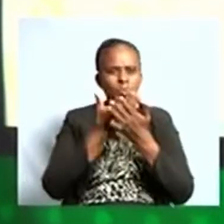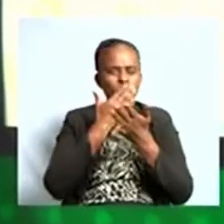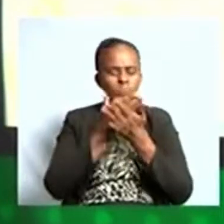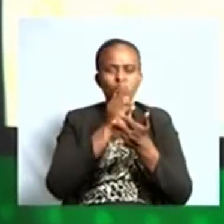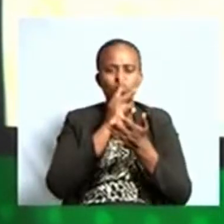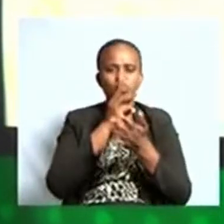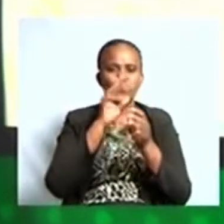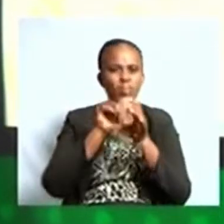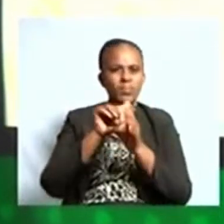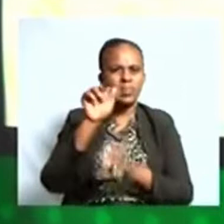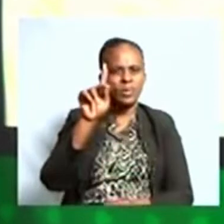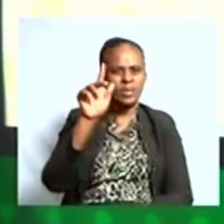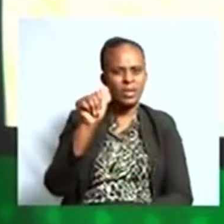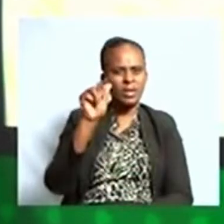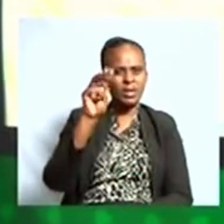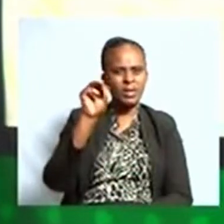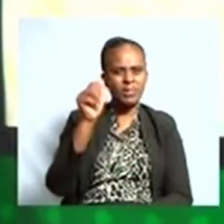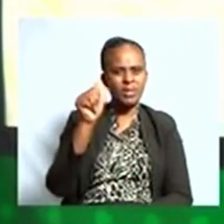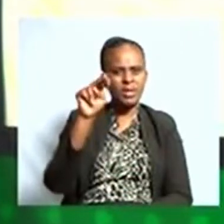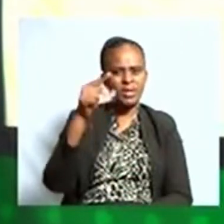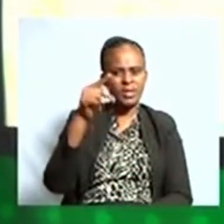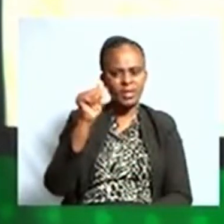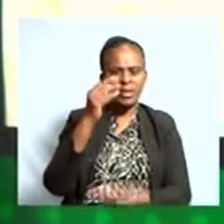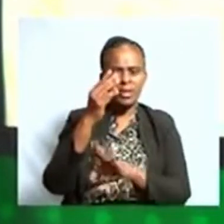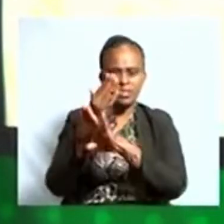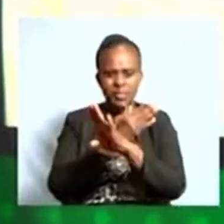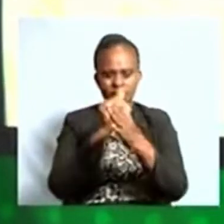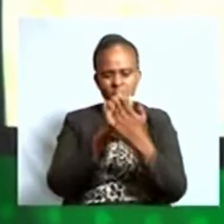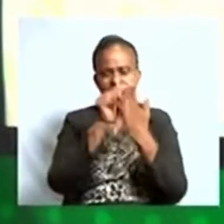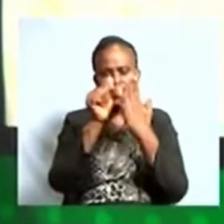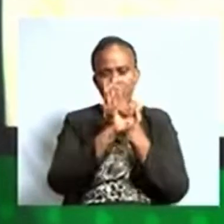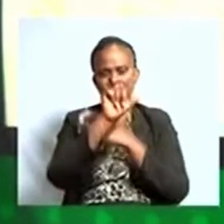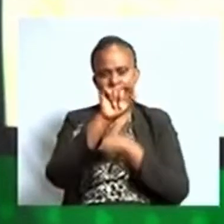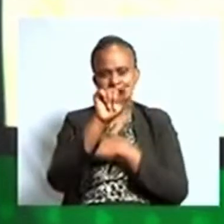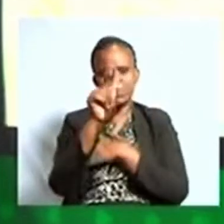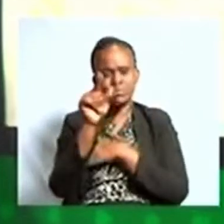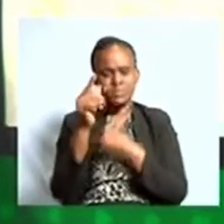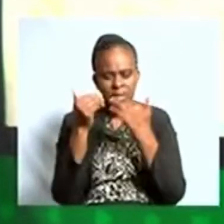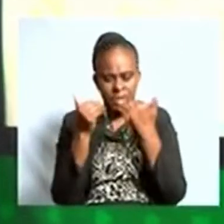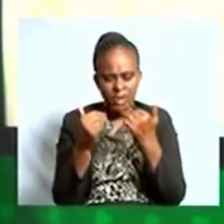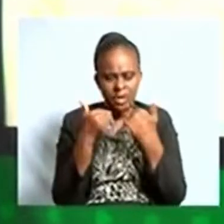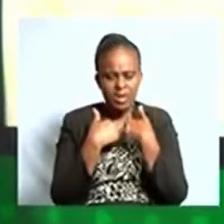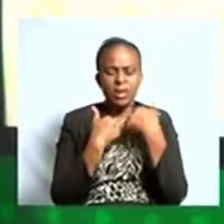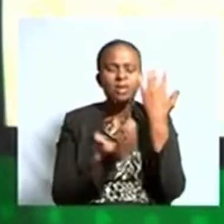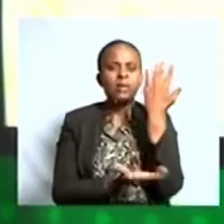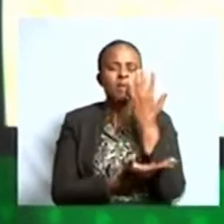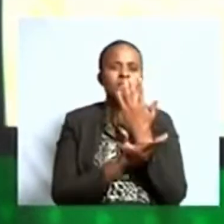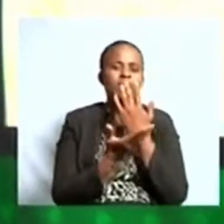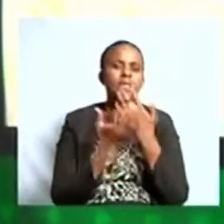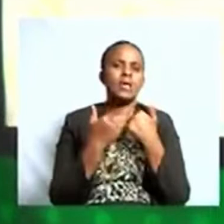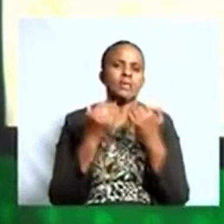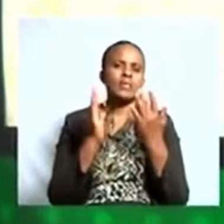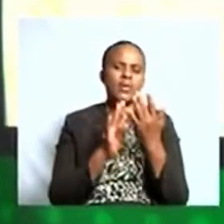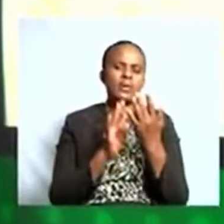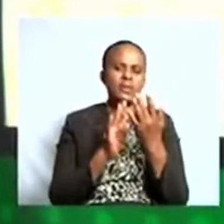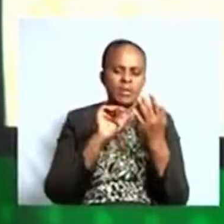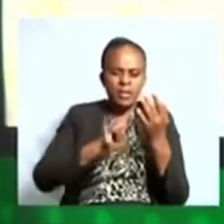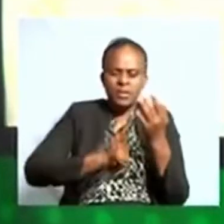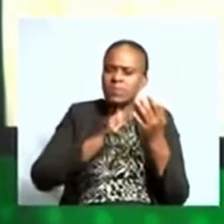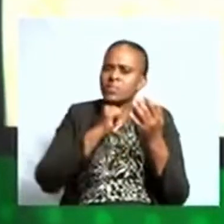in Kamanga before August 2021. Now there's an improvement. We didn't